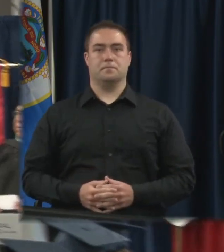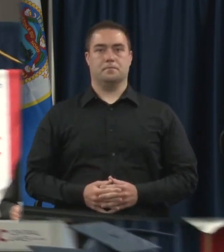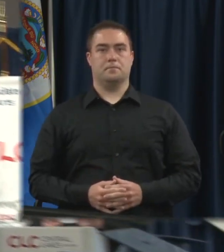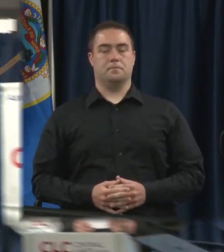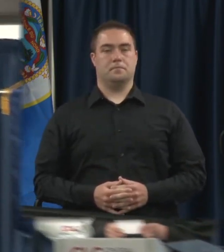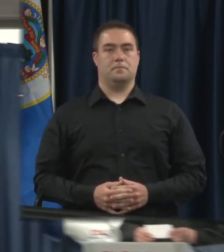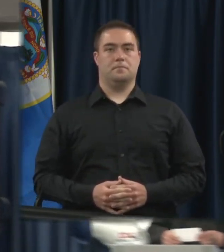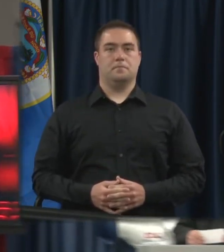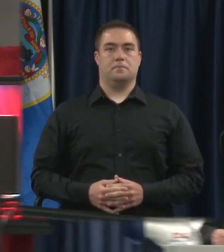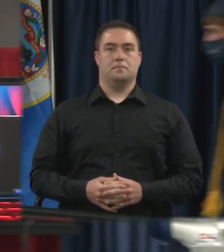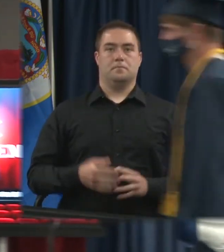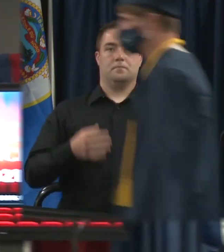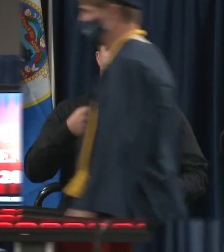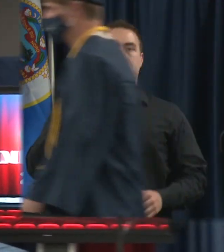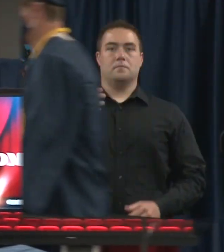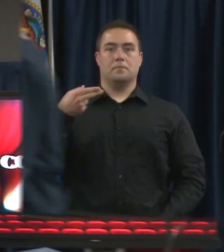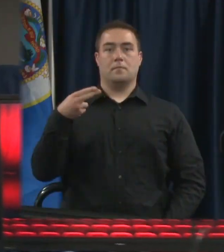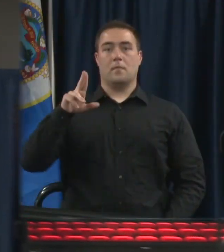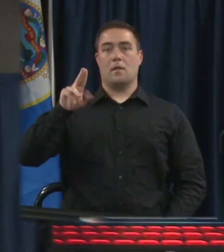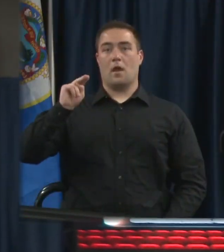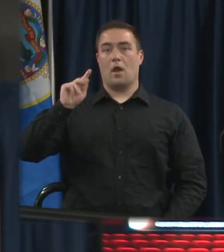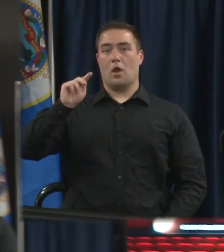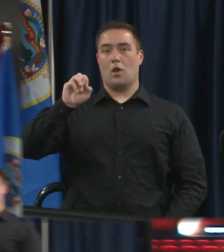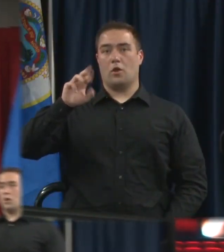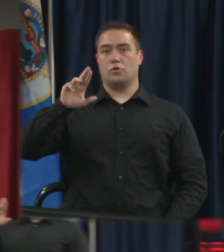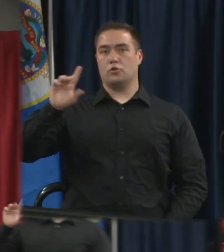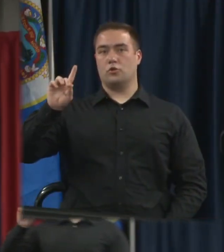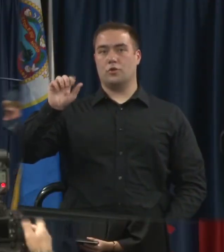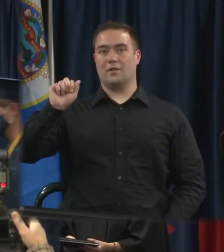Hunter David Burrow.